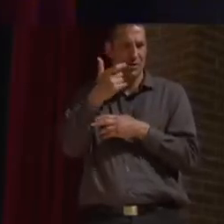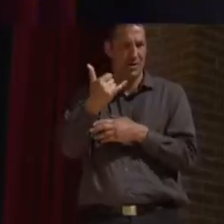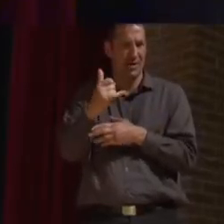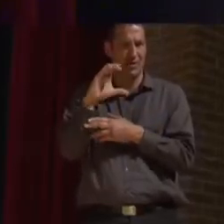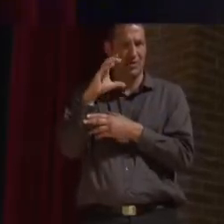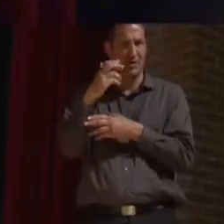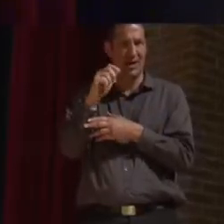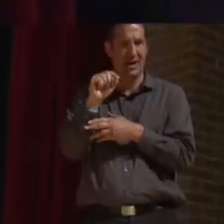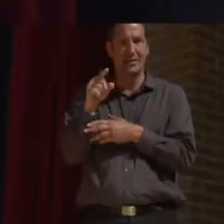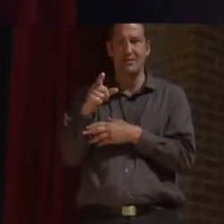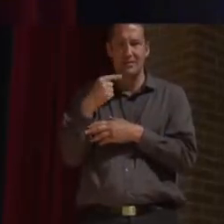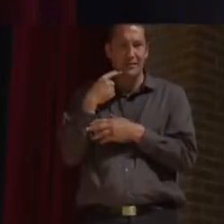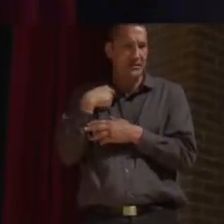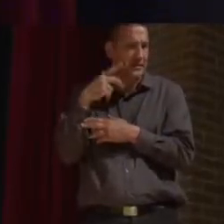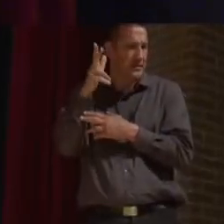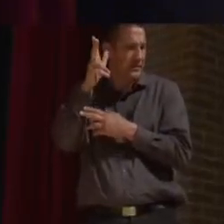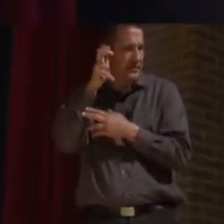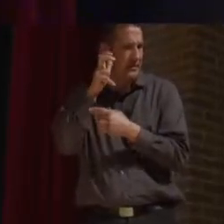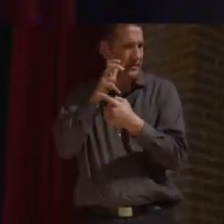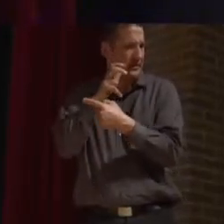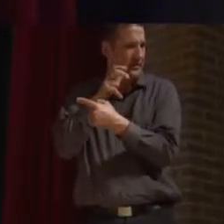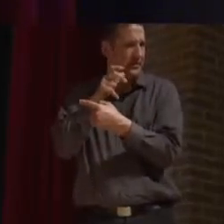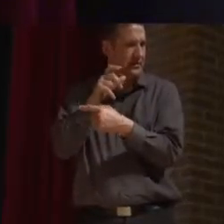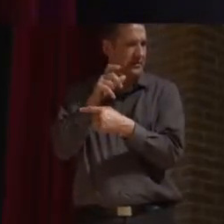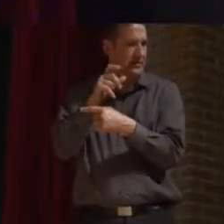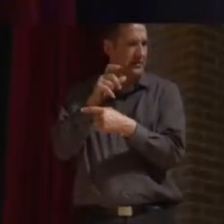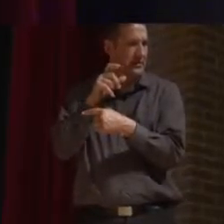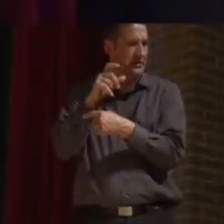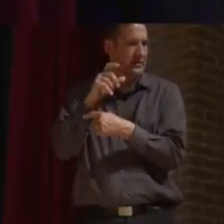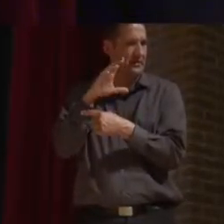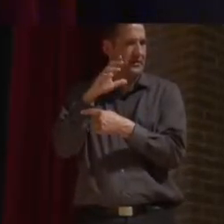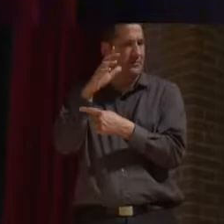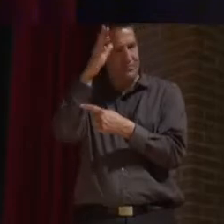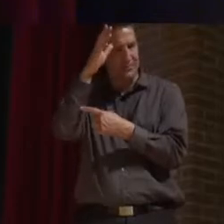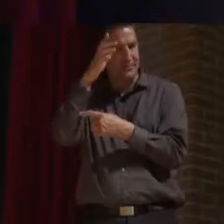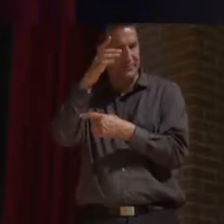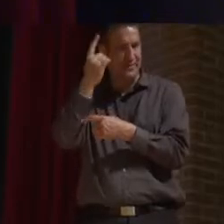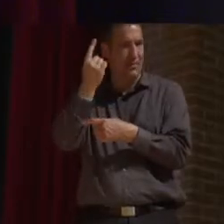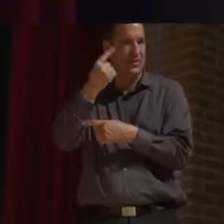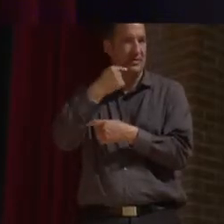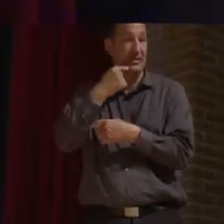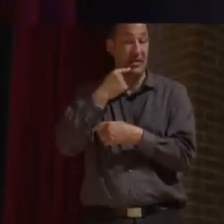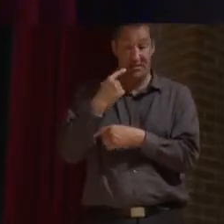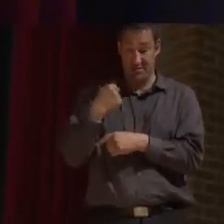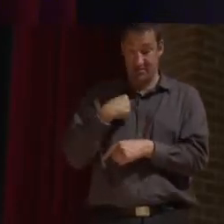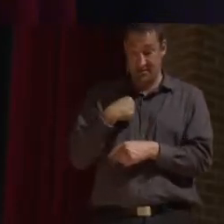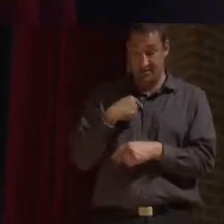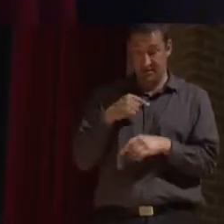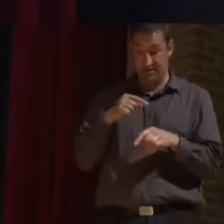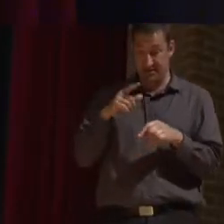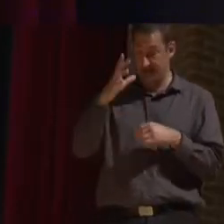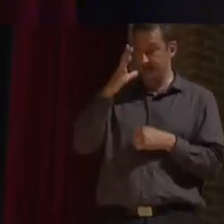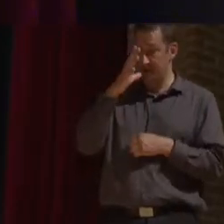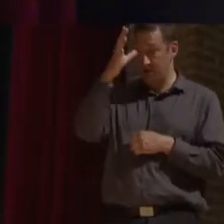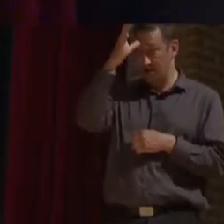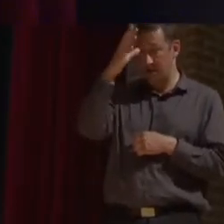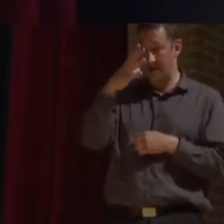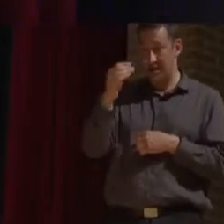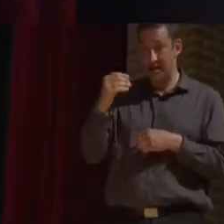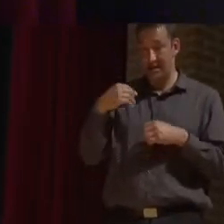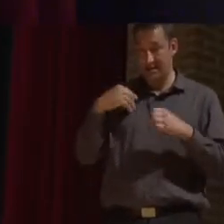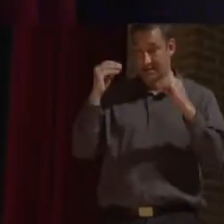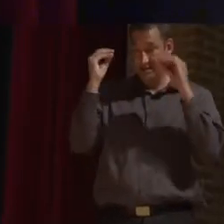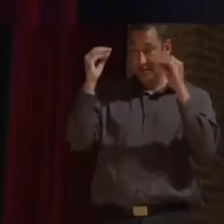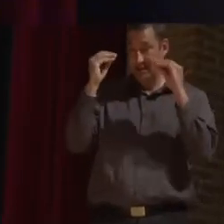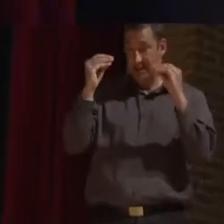I hear the employees saying, so this is what she's kind of summarizing, if we as parents and educators help to build a